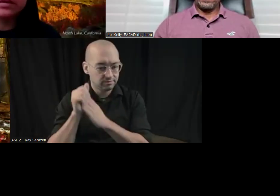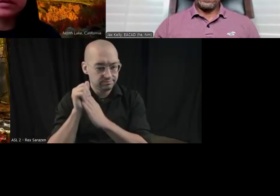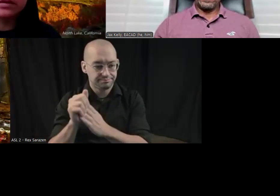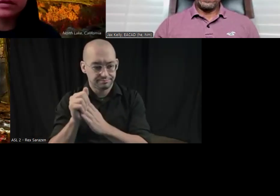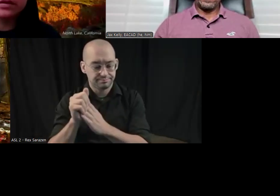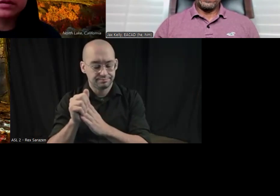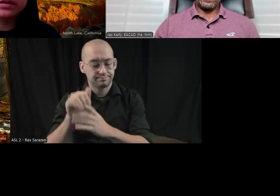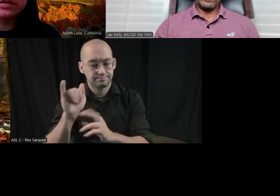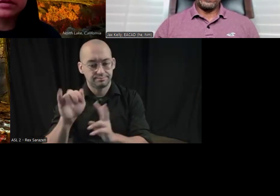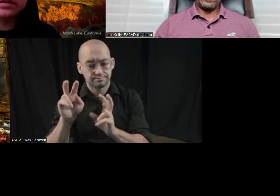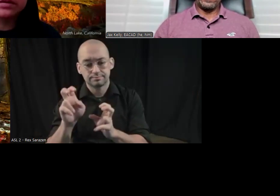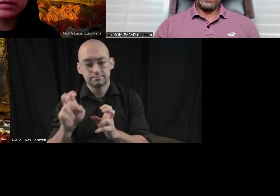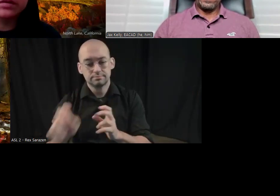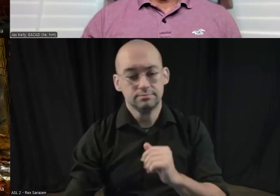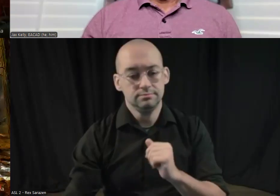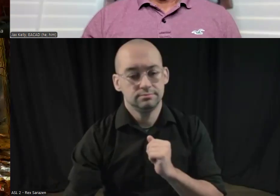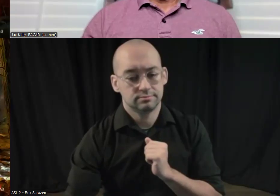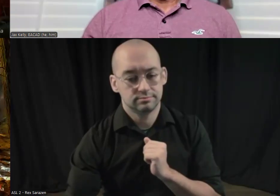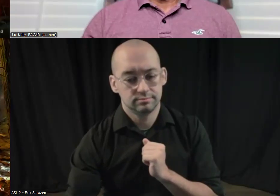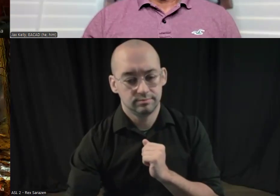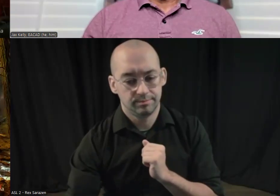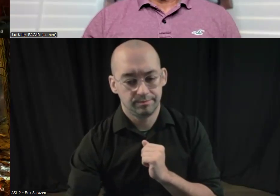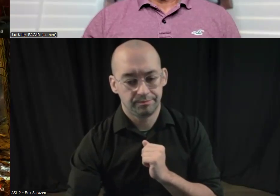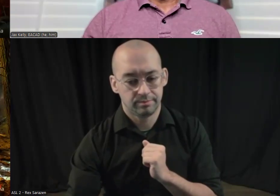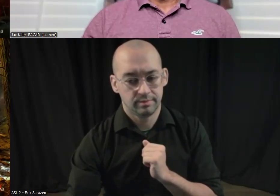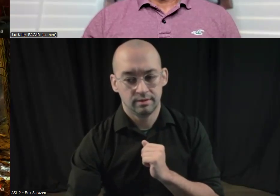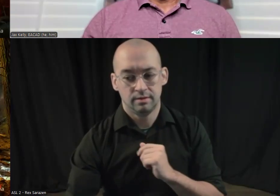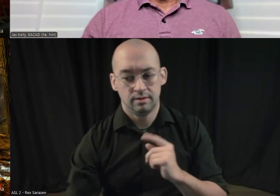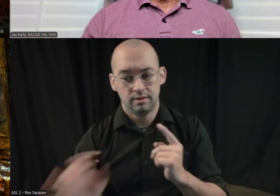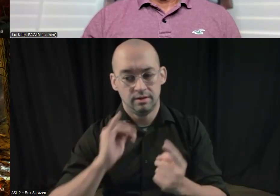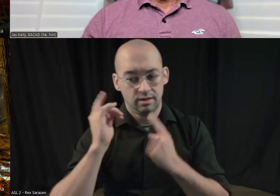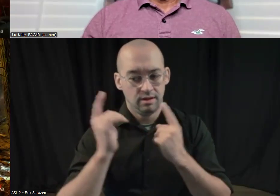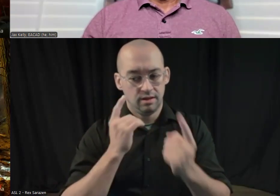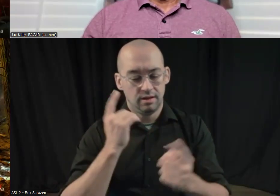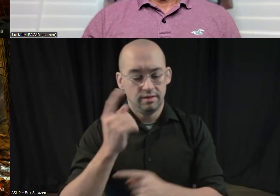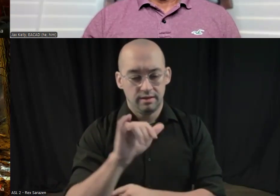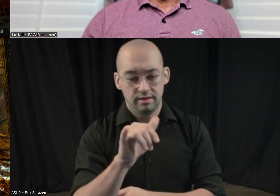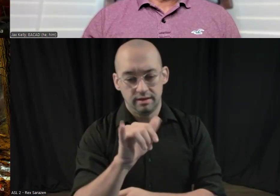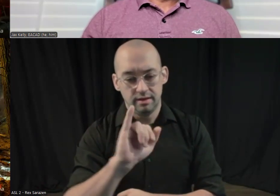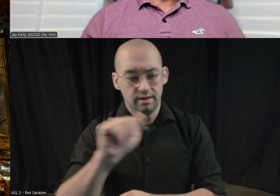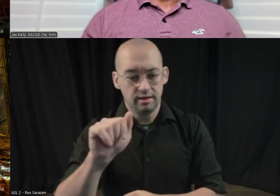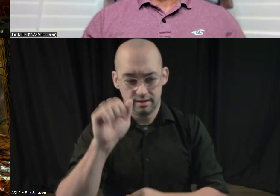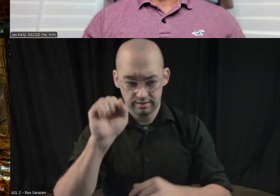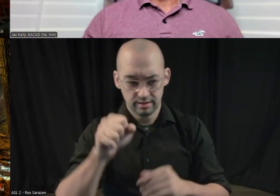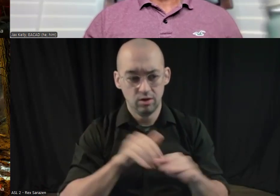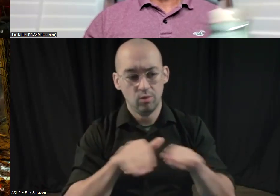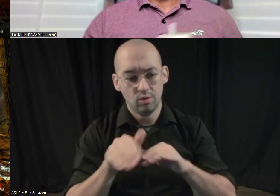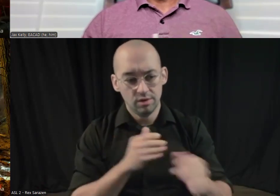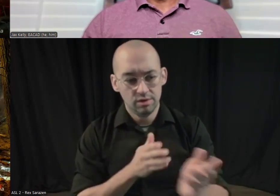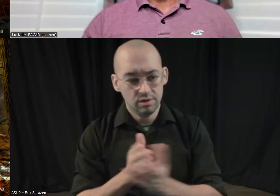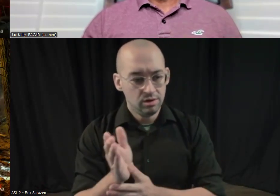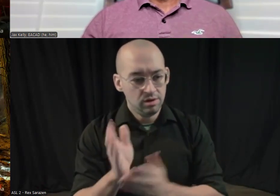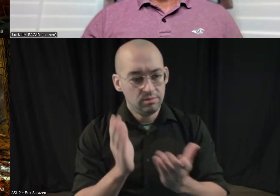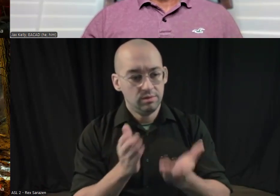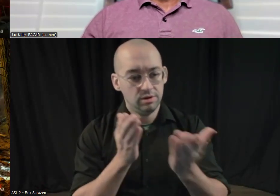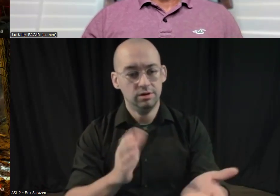Yia can do a quick walkthrough of the proposed charter, and